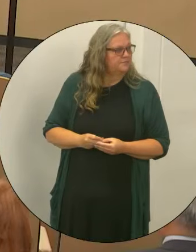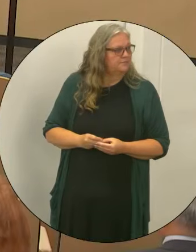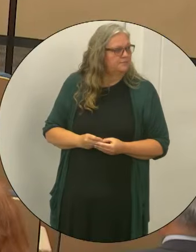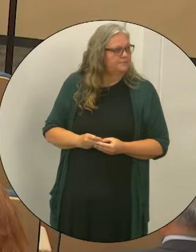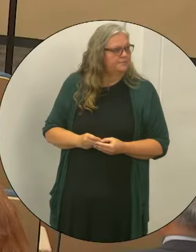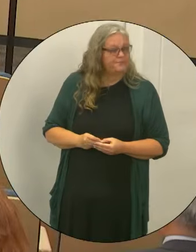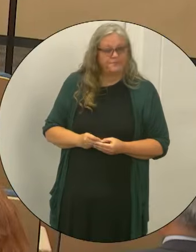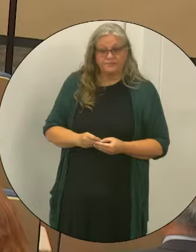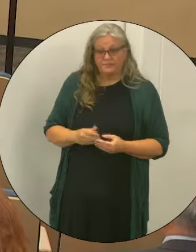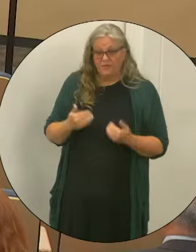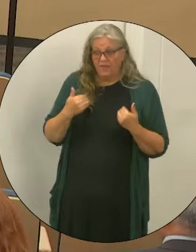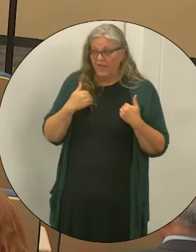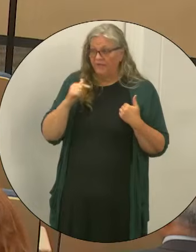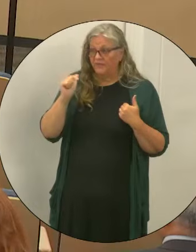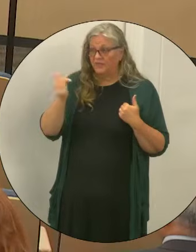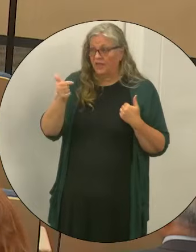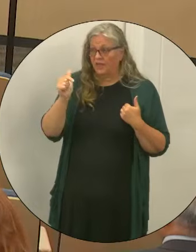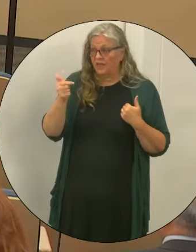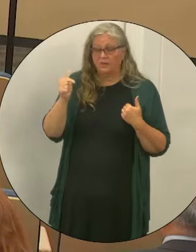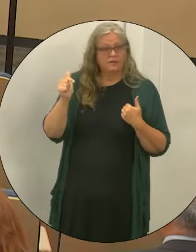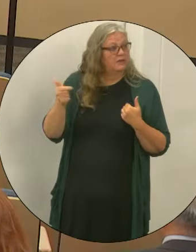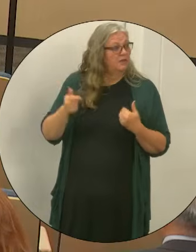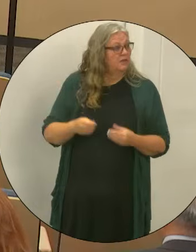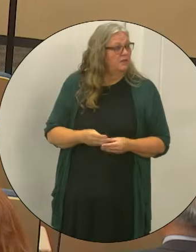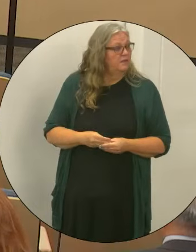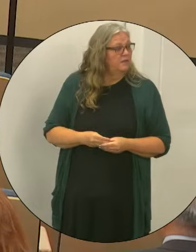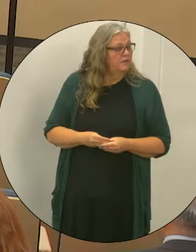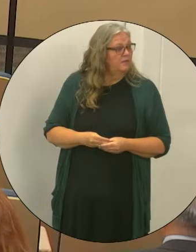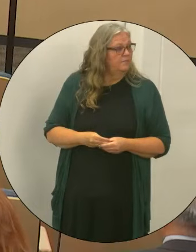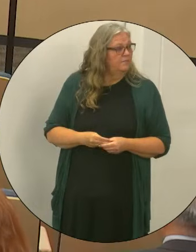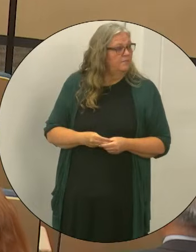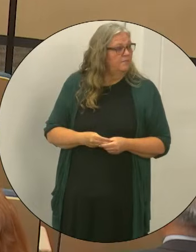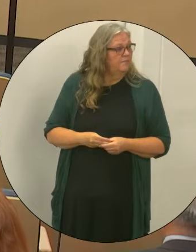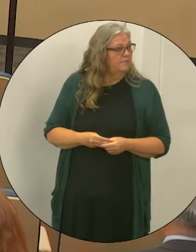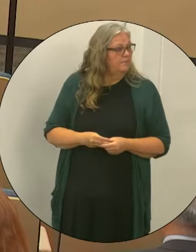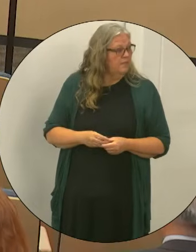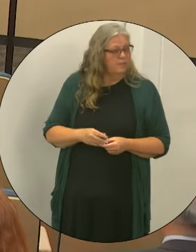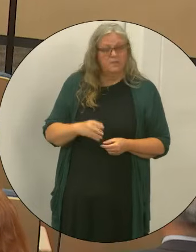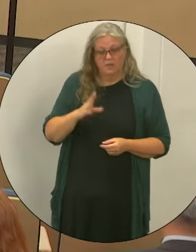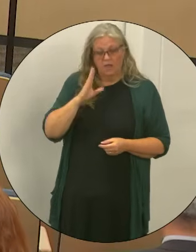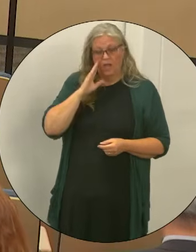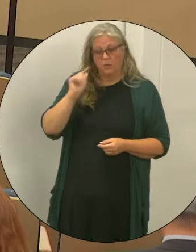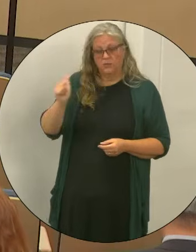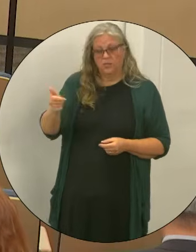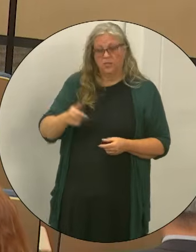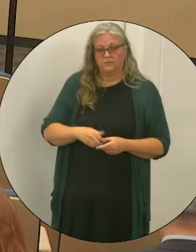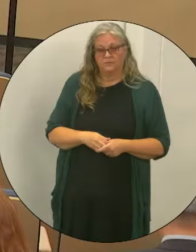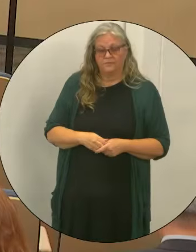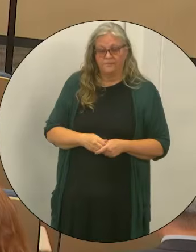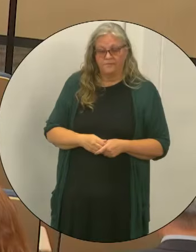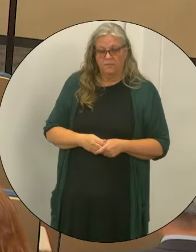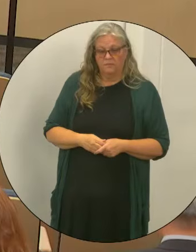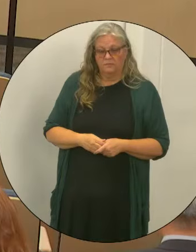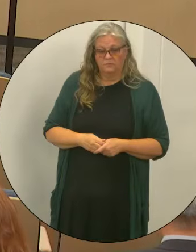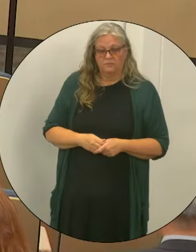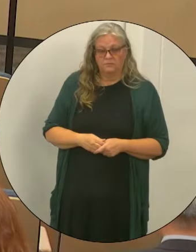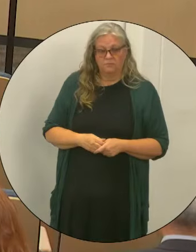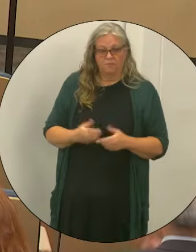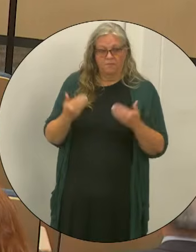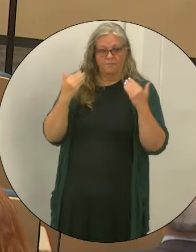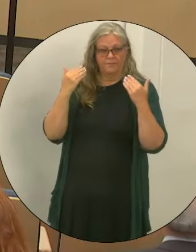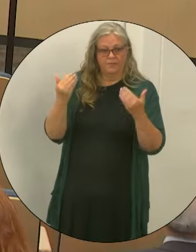Okay, do I have a second? Trustee Bustamante Adams. I will second that motion. Okay, let's